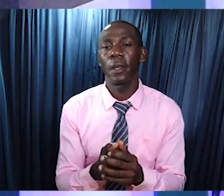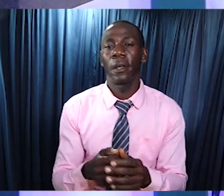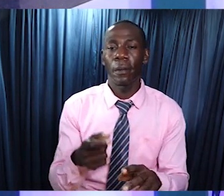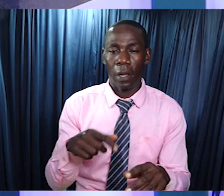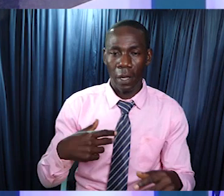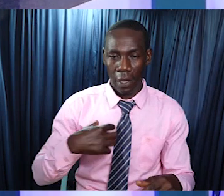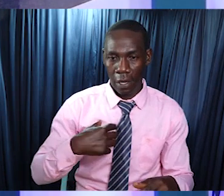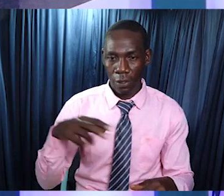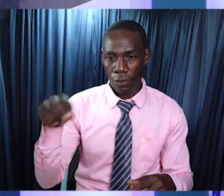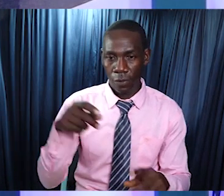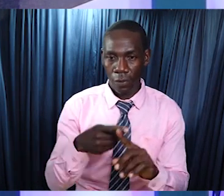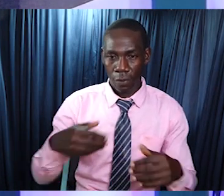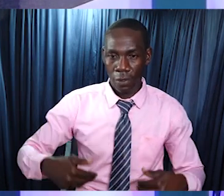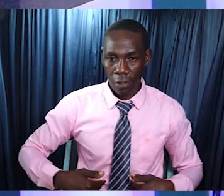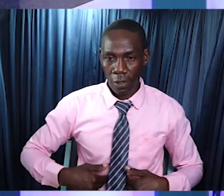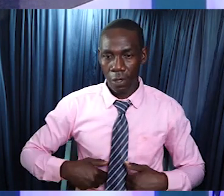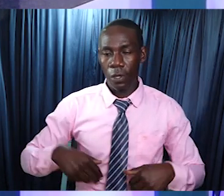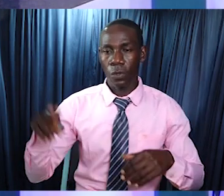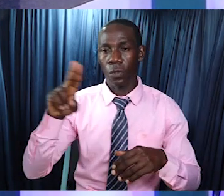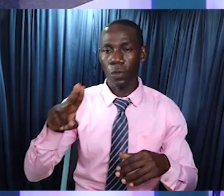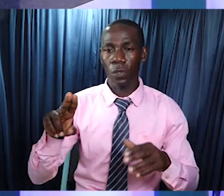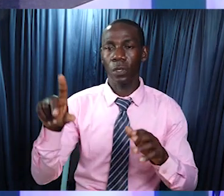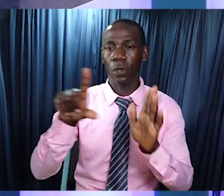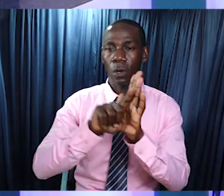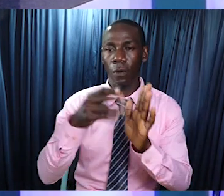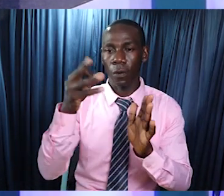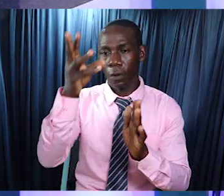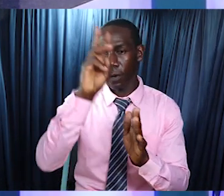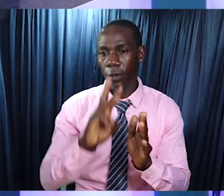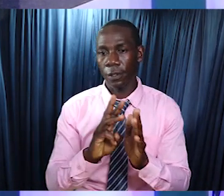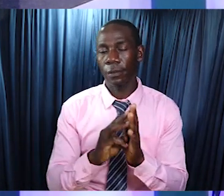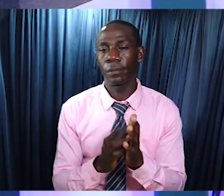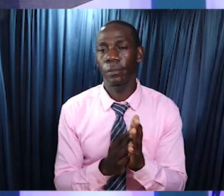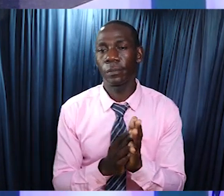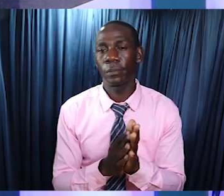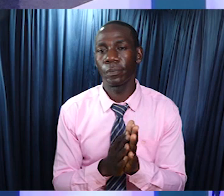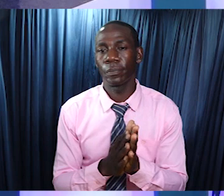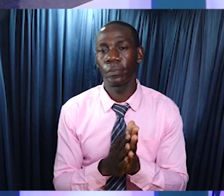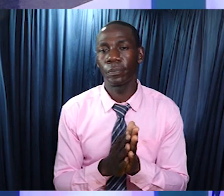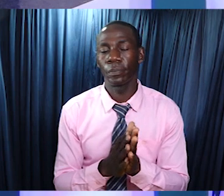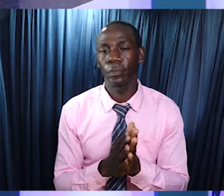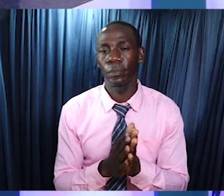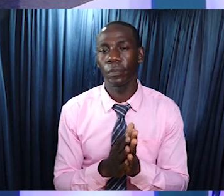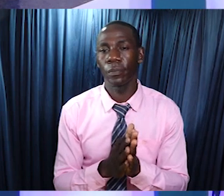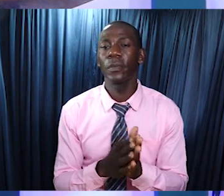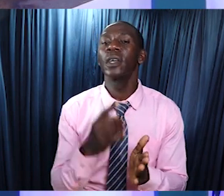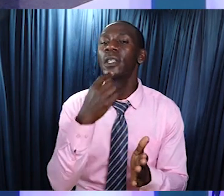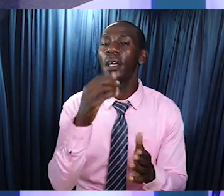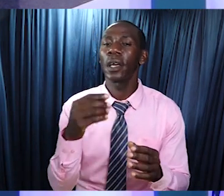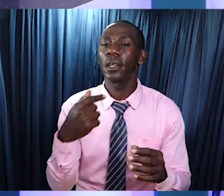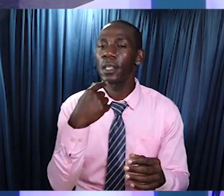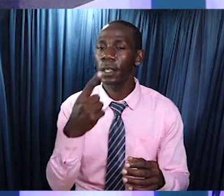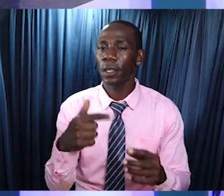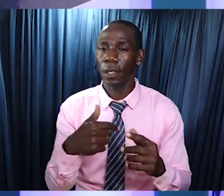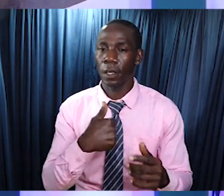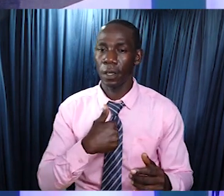tangu ujana. I chose from my youthful time. Kuitumikia sheria ya Kristo. Serving the law of Jesus Christ. Na nikasema moyoni.